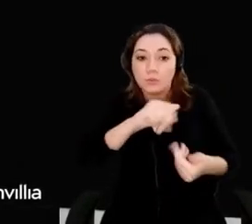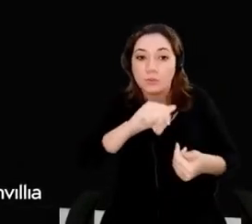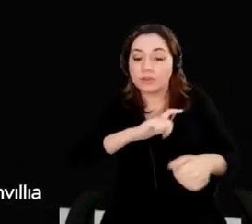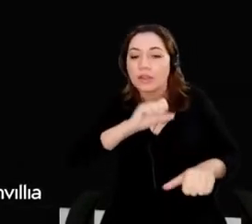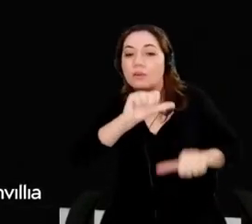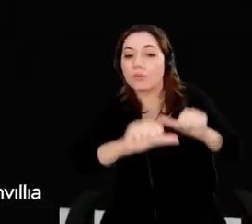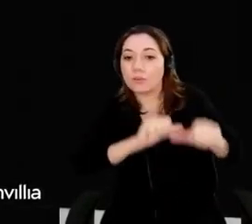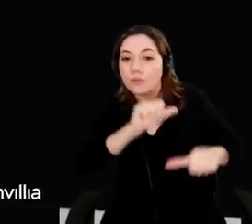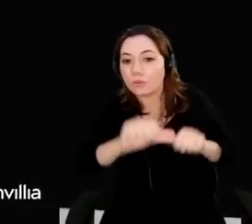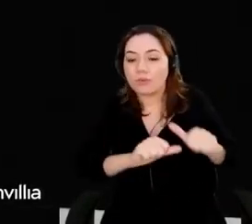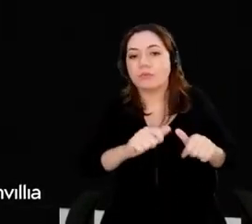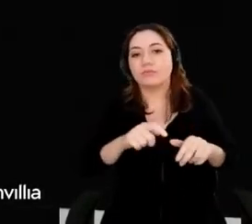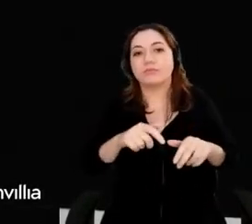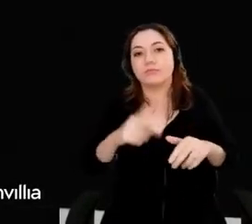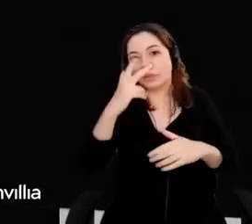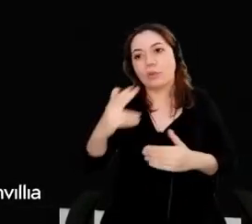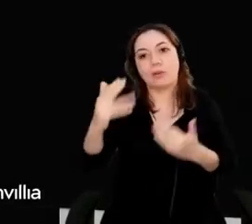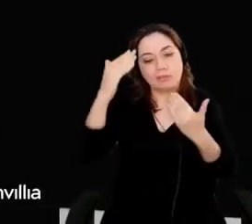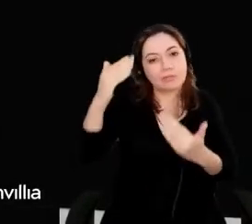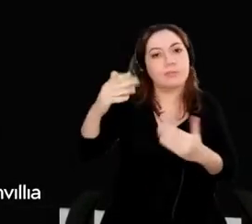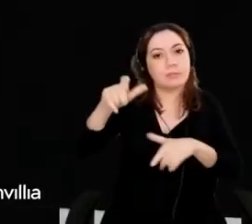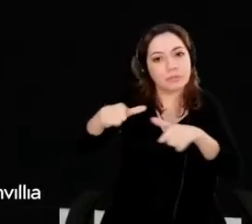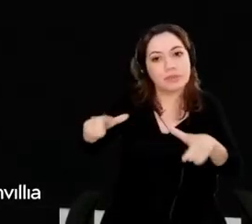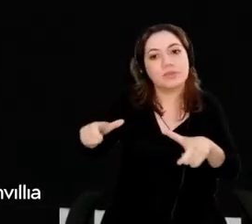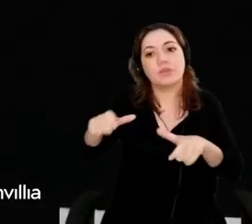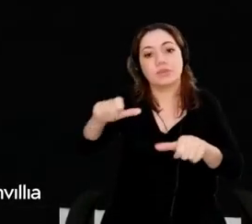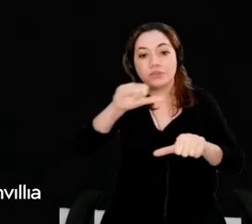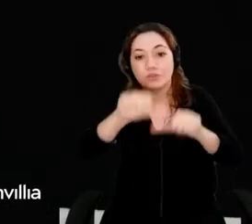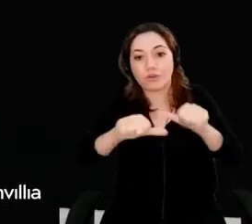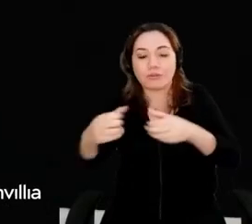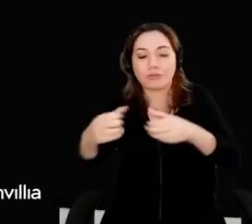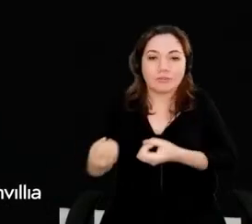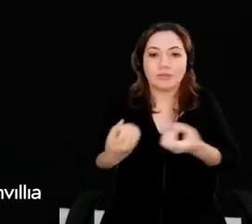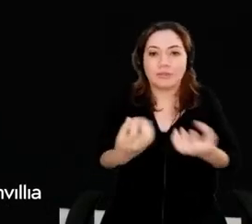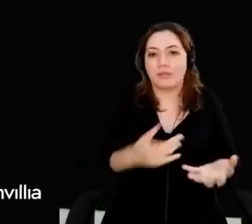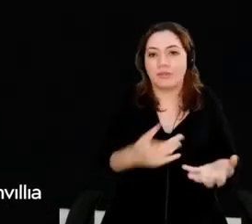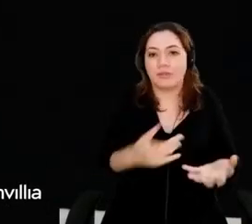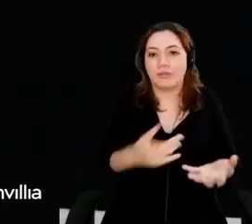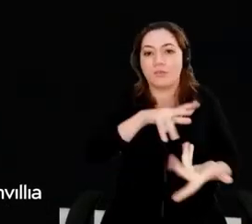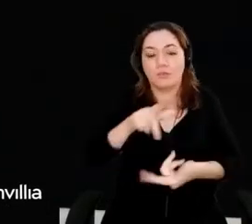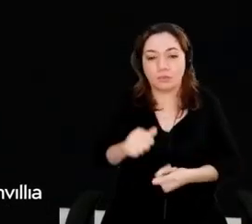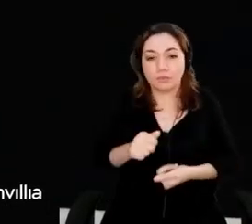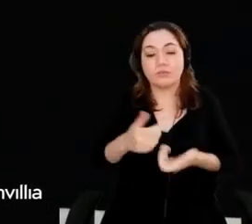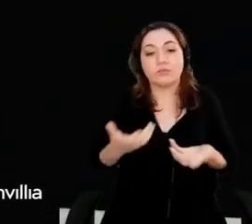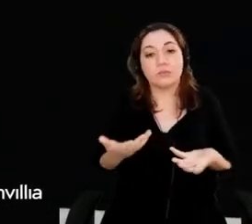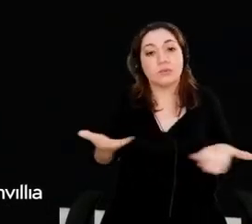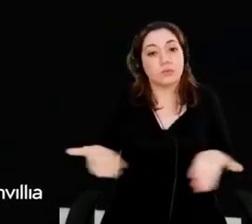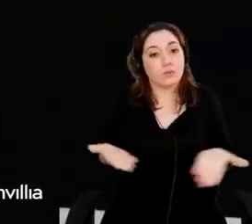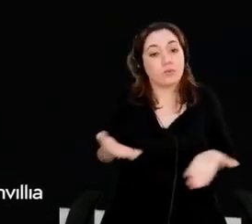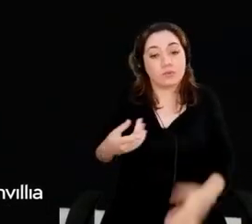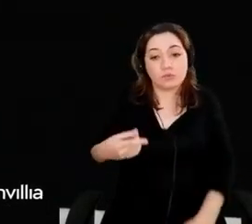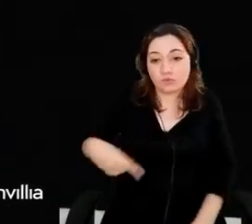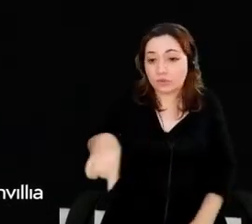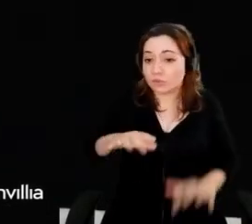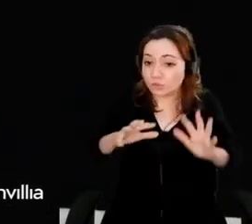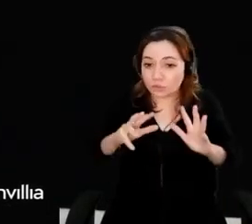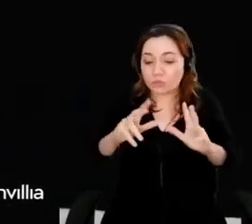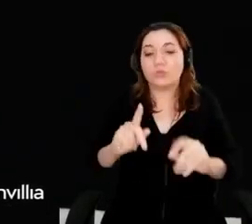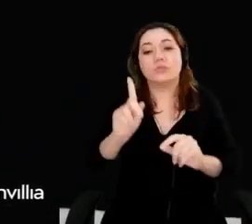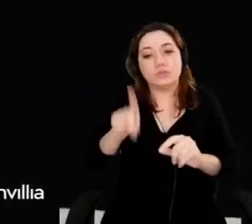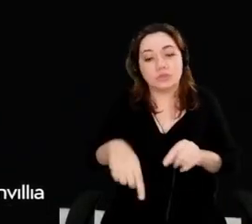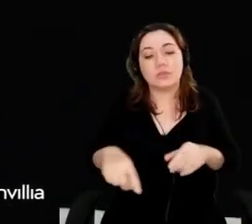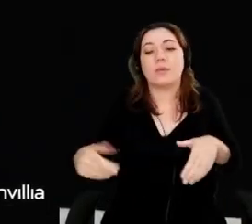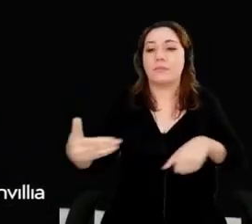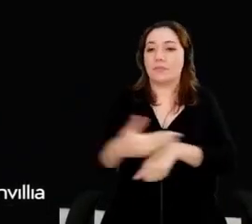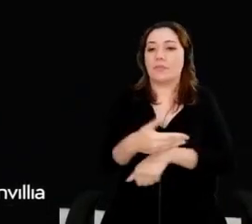the people who brought the change into the world? Today, all of you are part of that change. Today, all of you